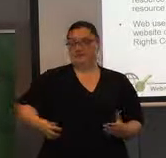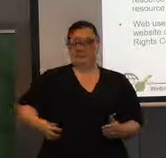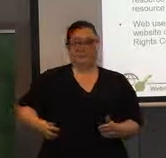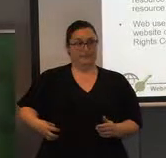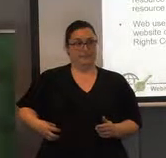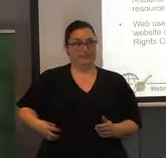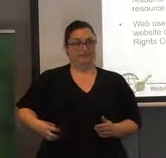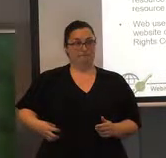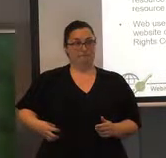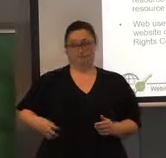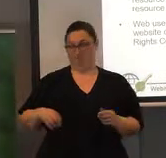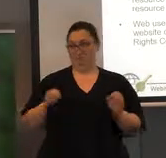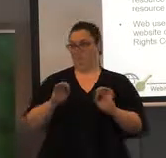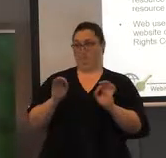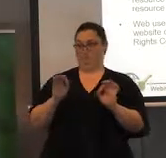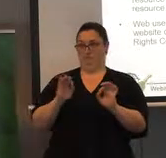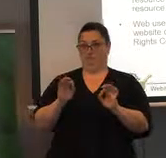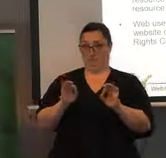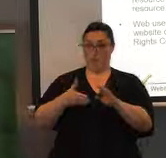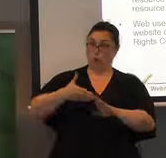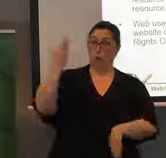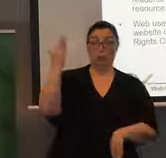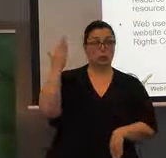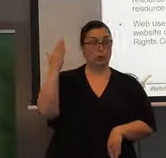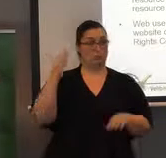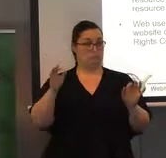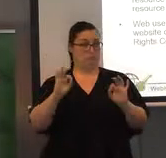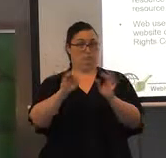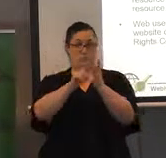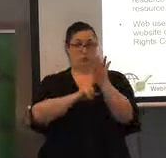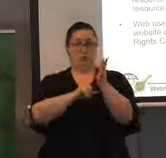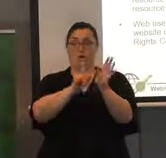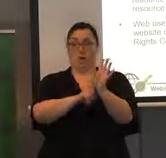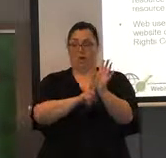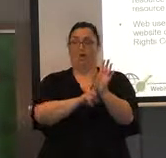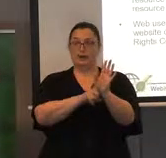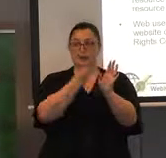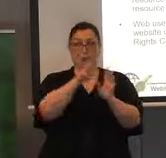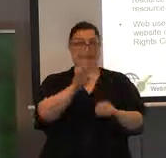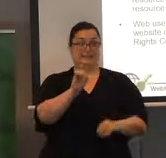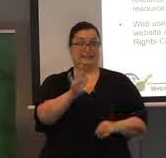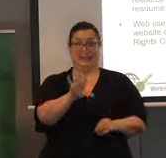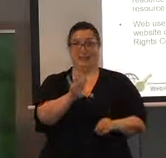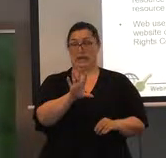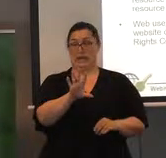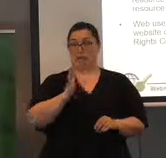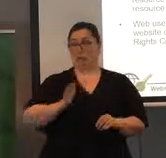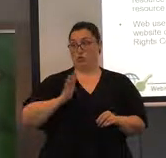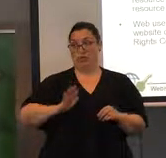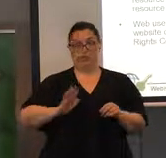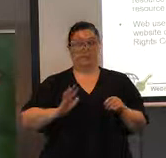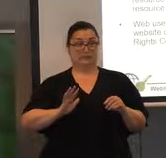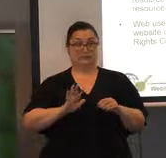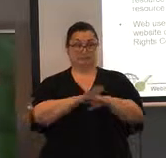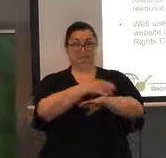government, and this isn't new news. These requirements have been there since July 1st, 2010 is where we